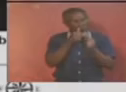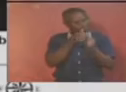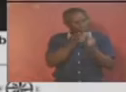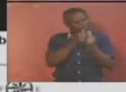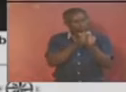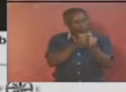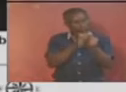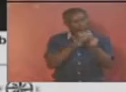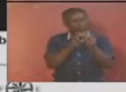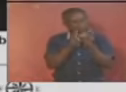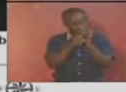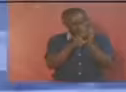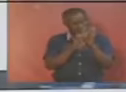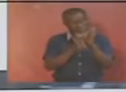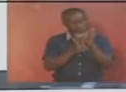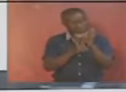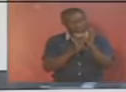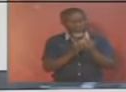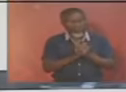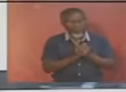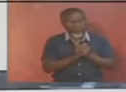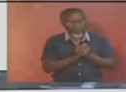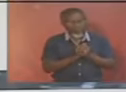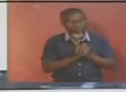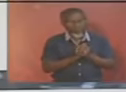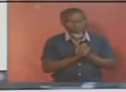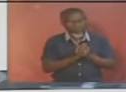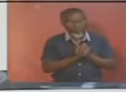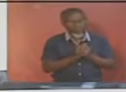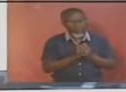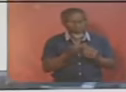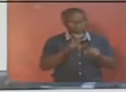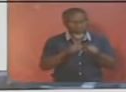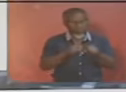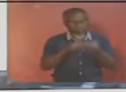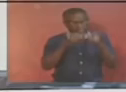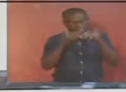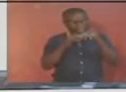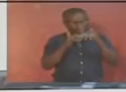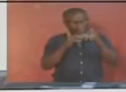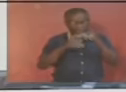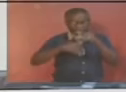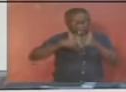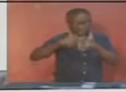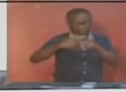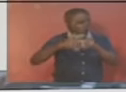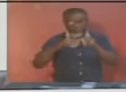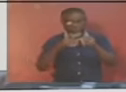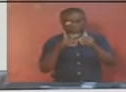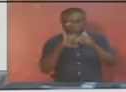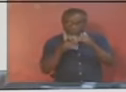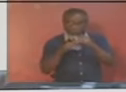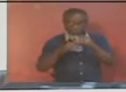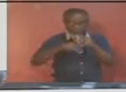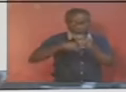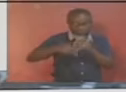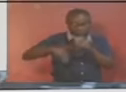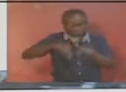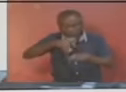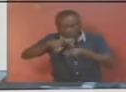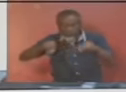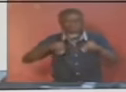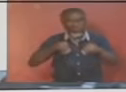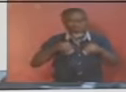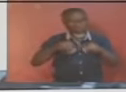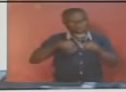to be successful in ensuring that people don't pass illness on to others once they have been diagnosed. If you have not